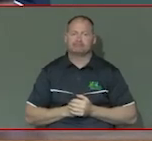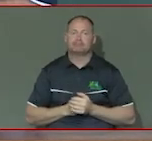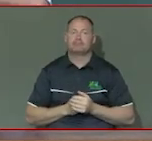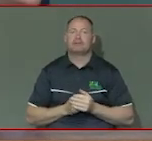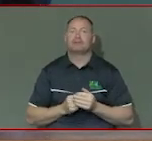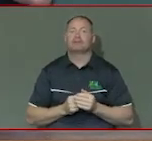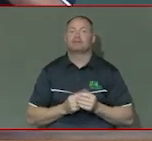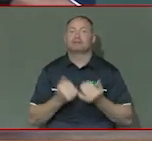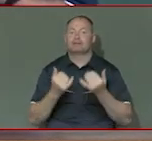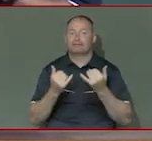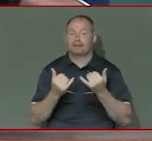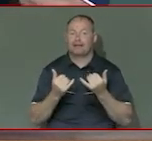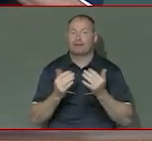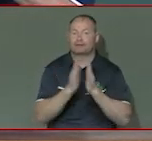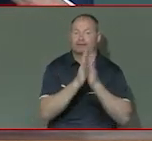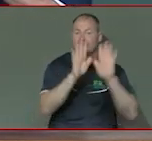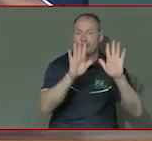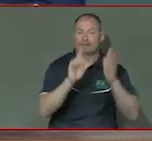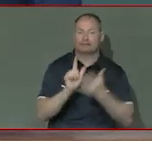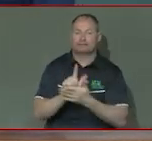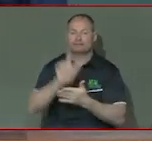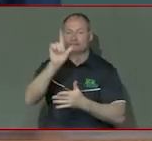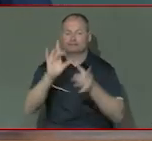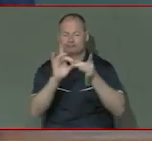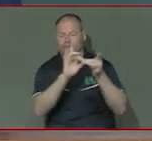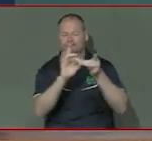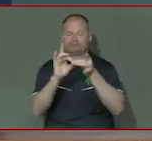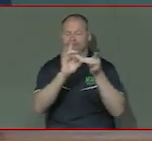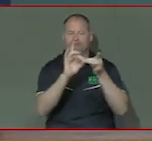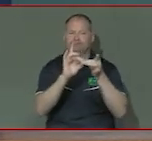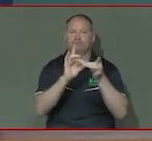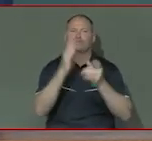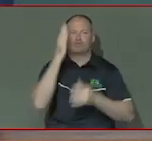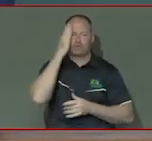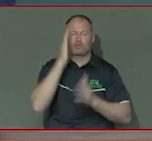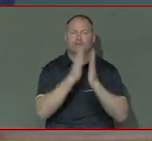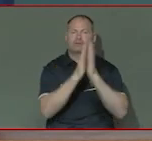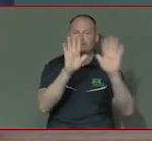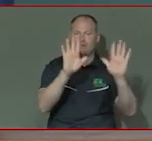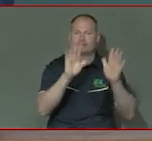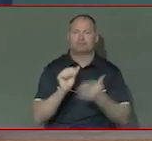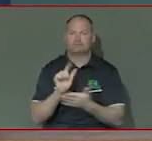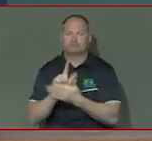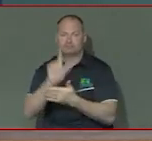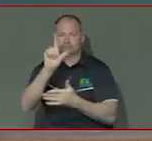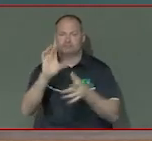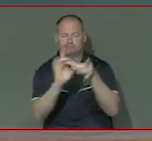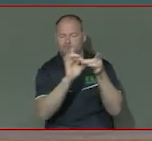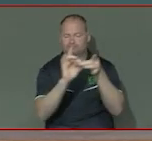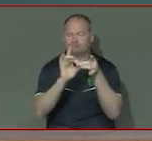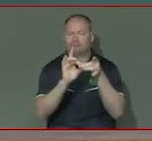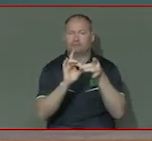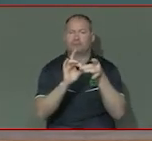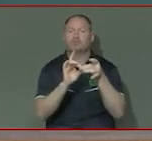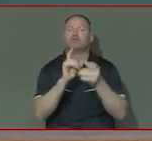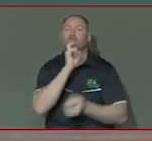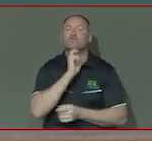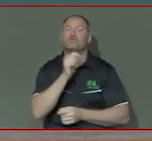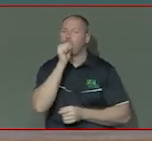and 17. They always go together. If there's a question, you can always know 10 and 17 will be together in your